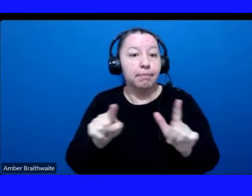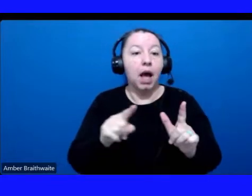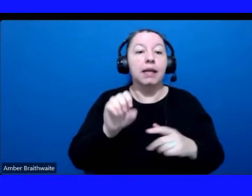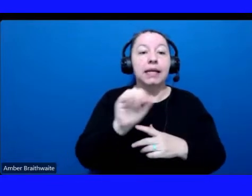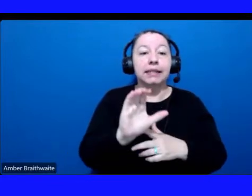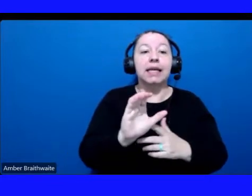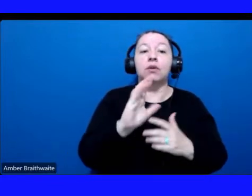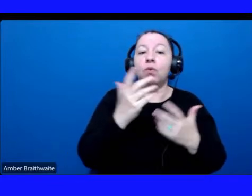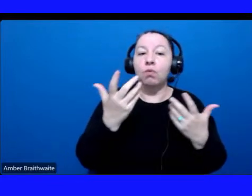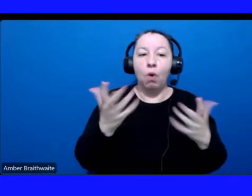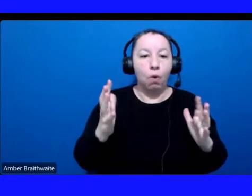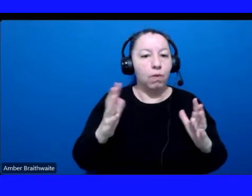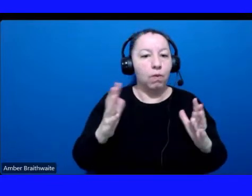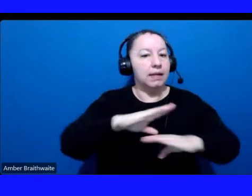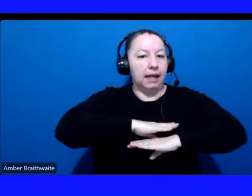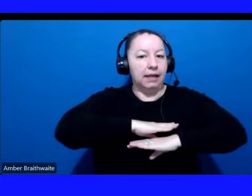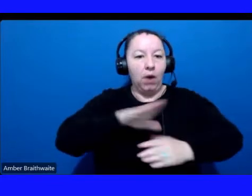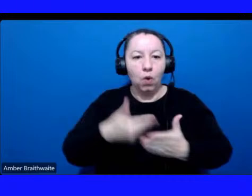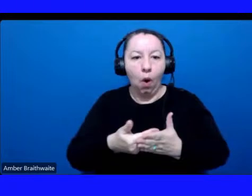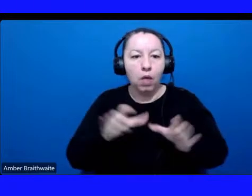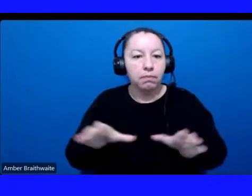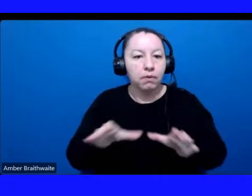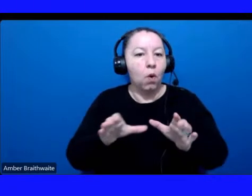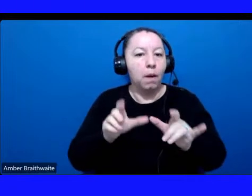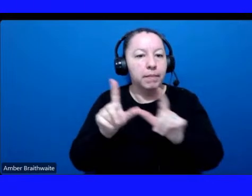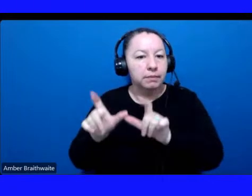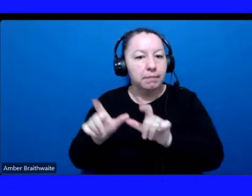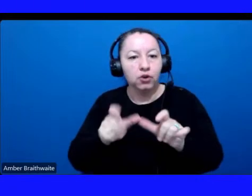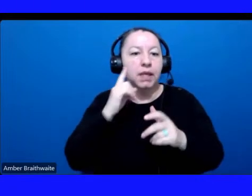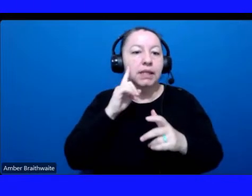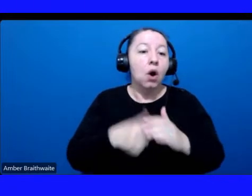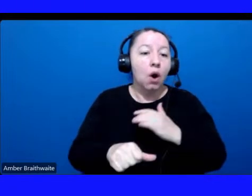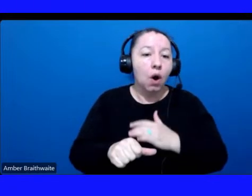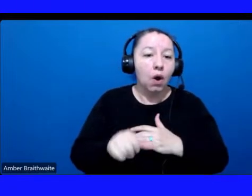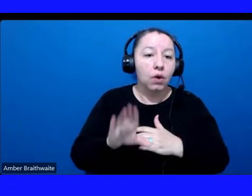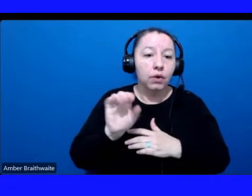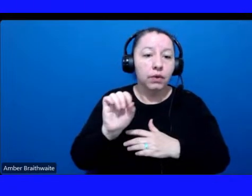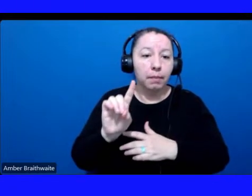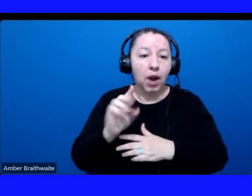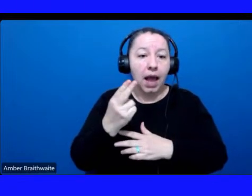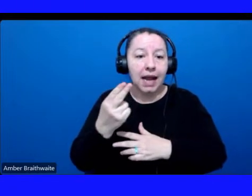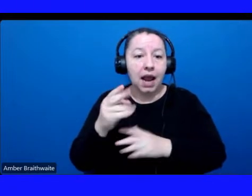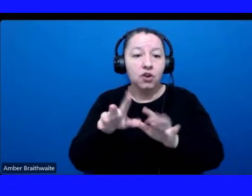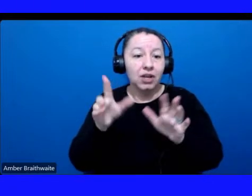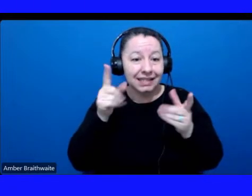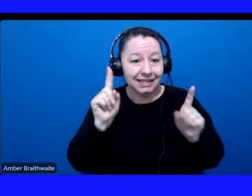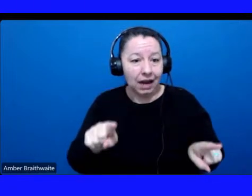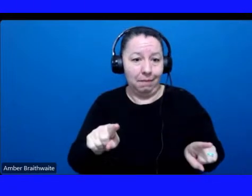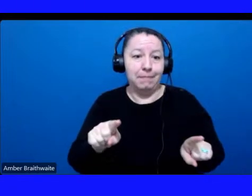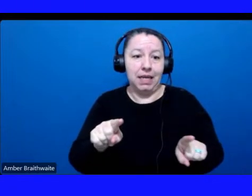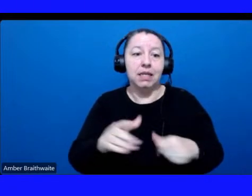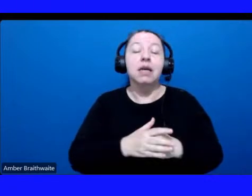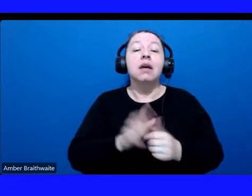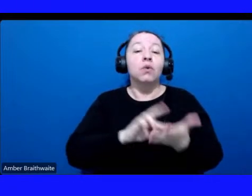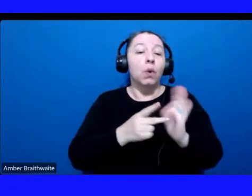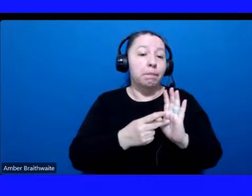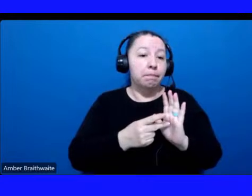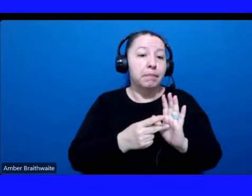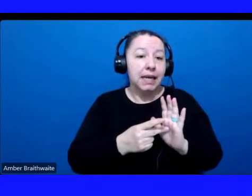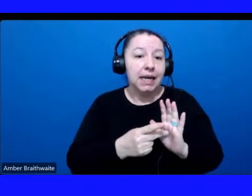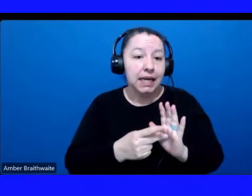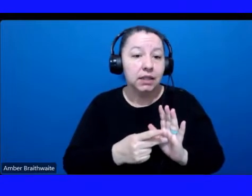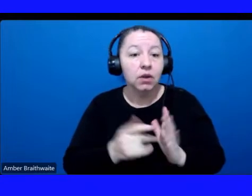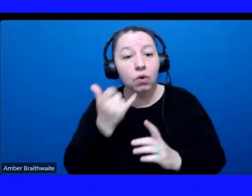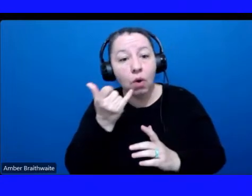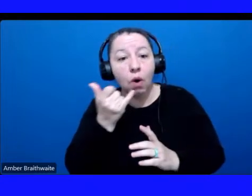contract. Next slide. So although CHS